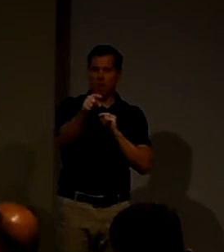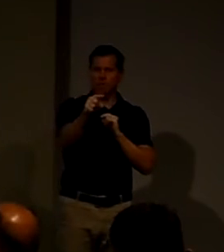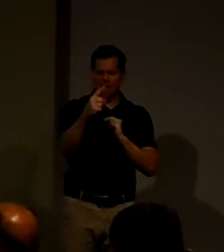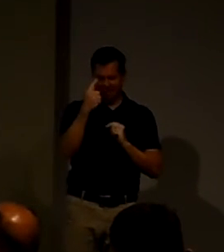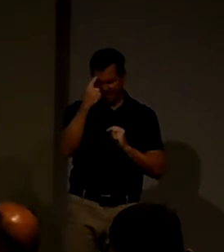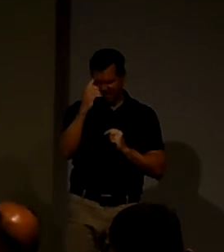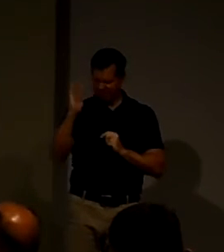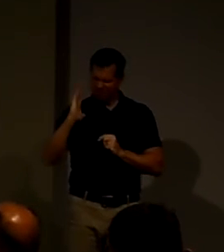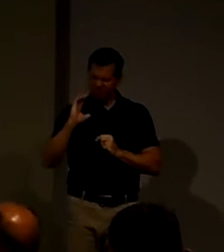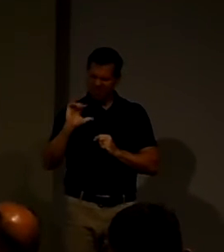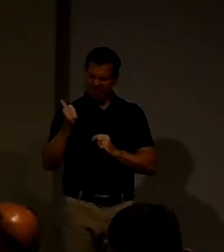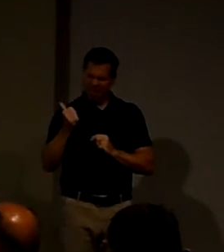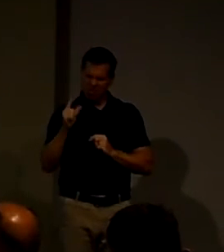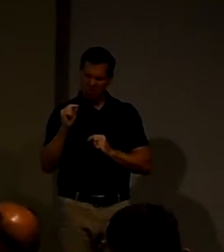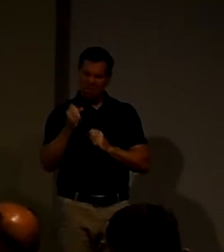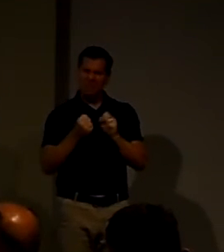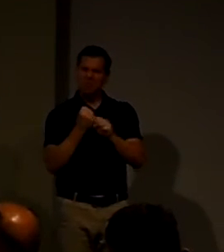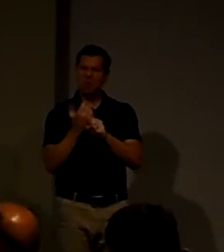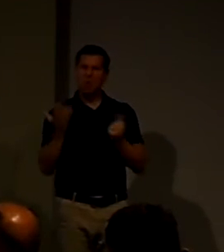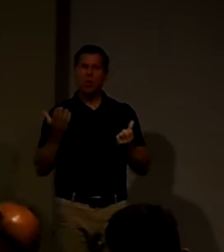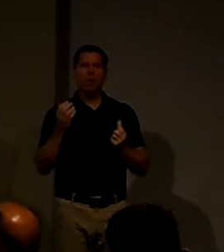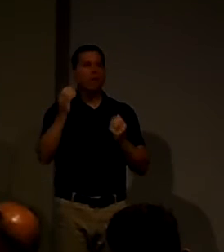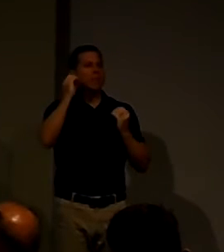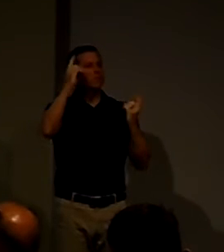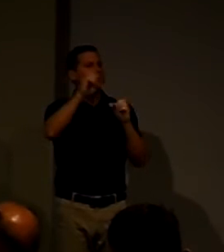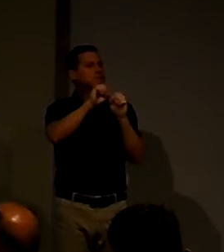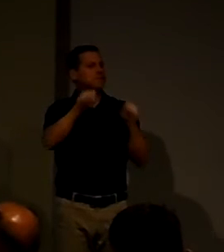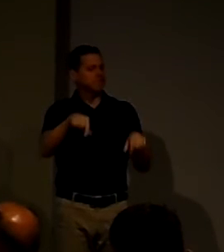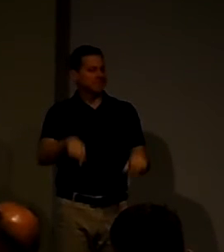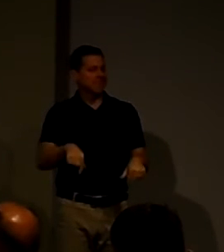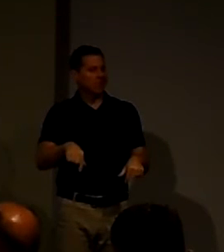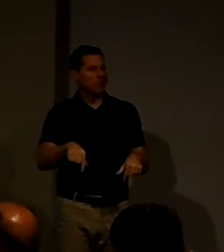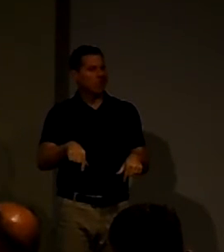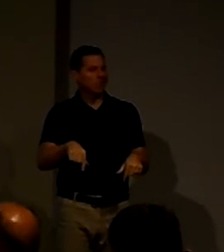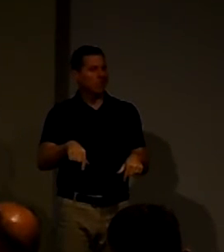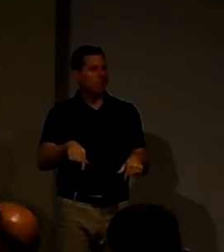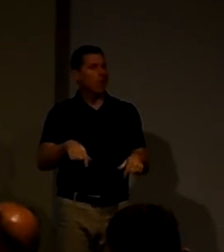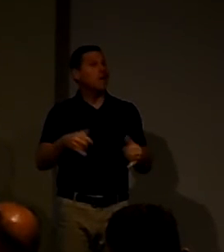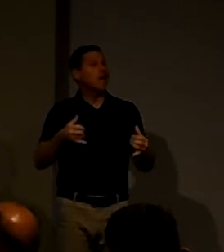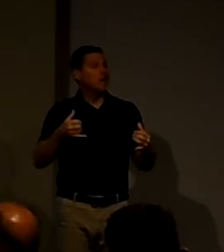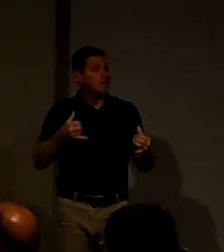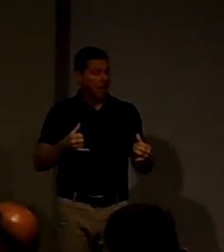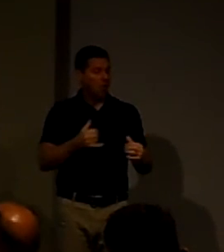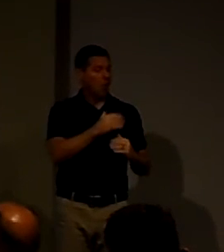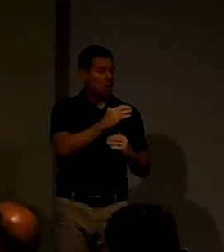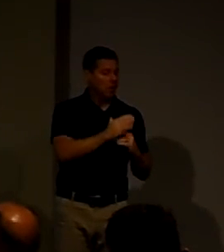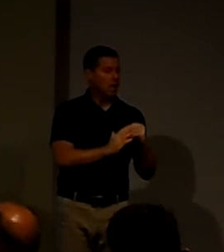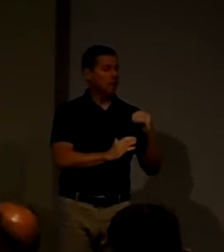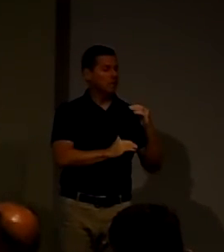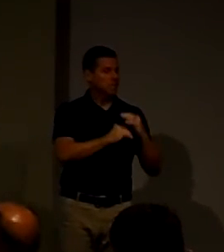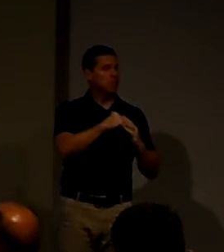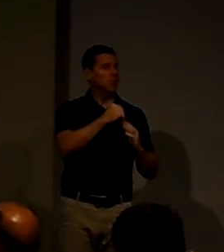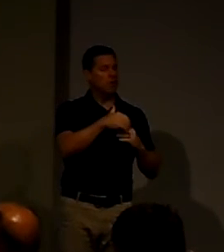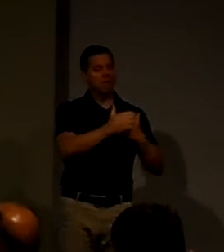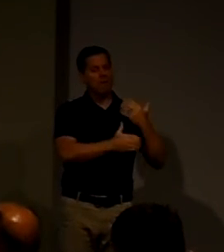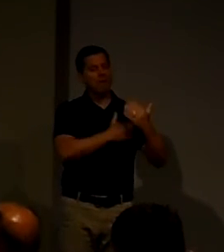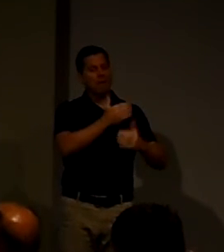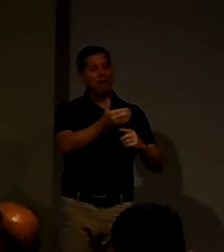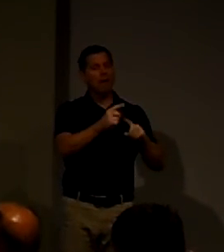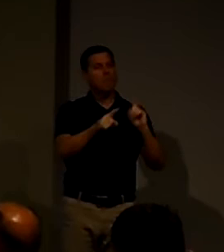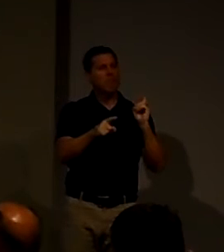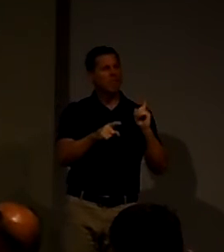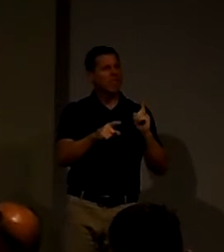years ago, it used to be about our education system. But there's a great deal more comfort with our education system, both our public education